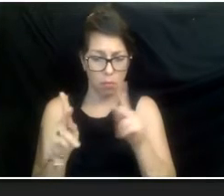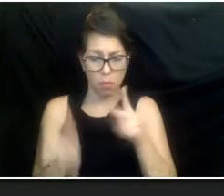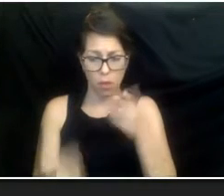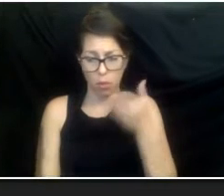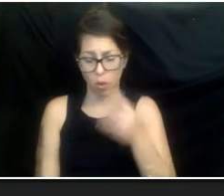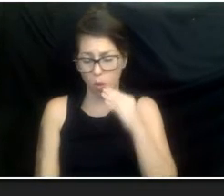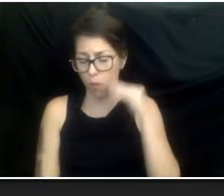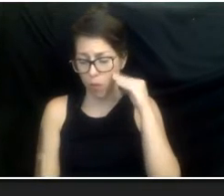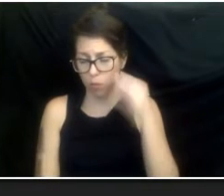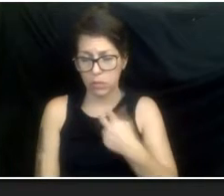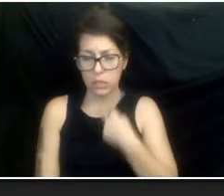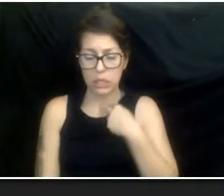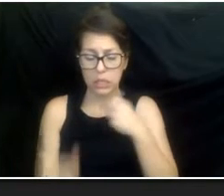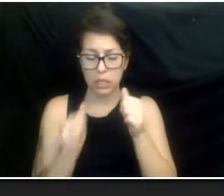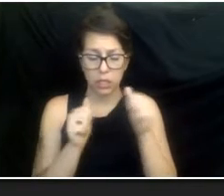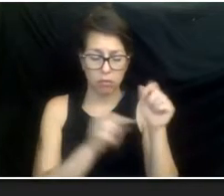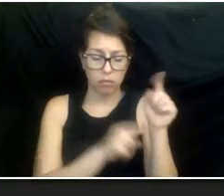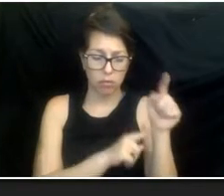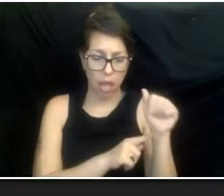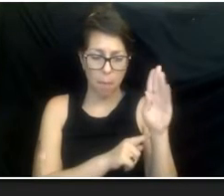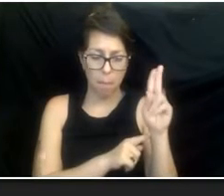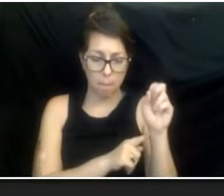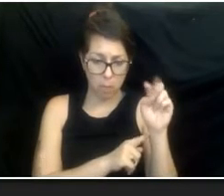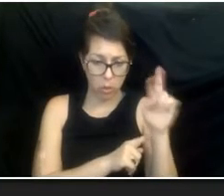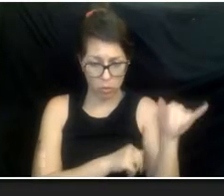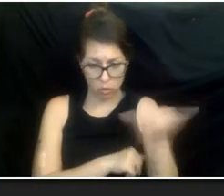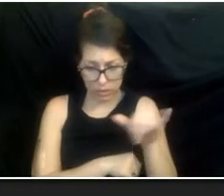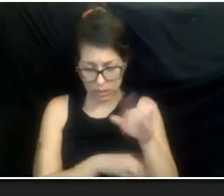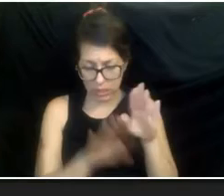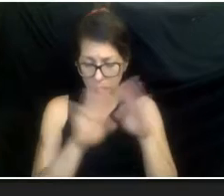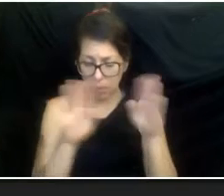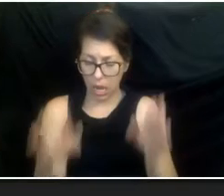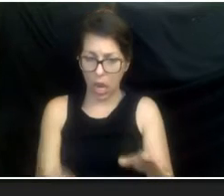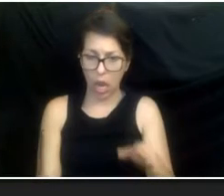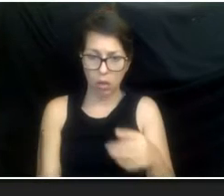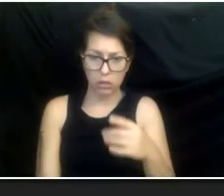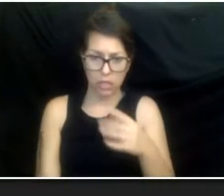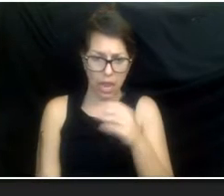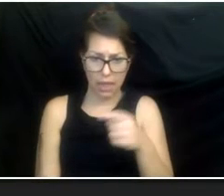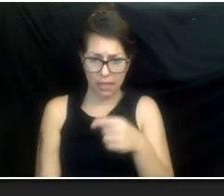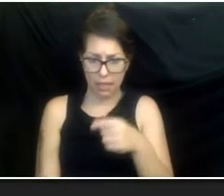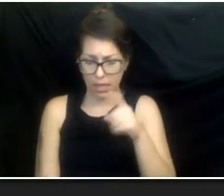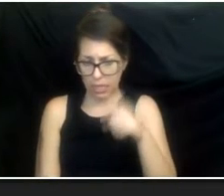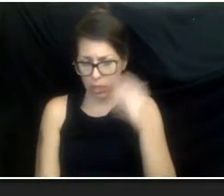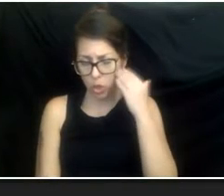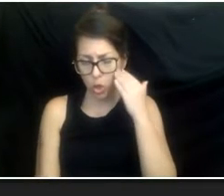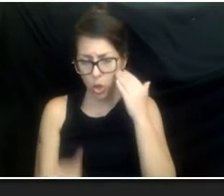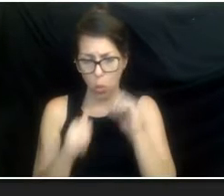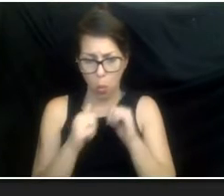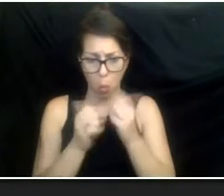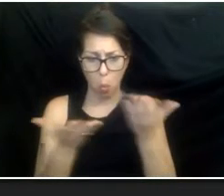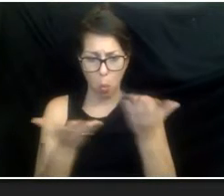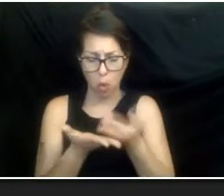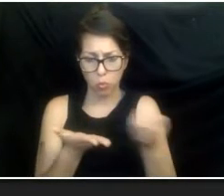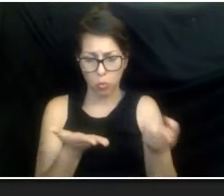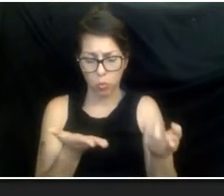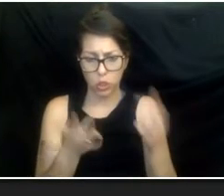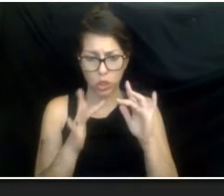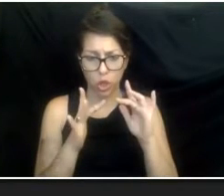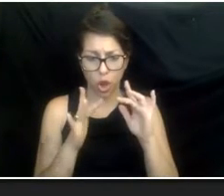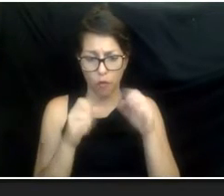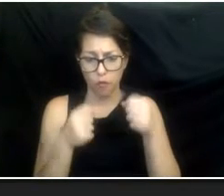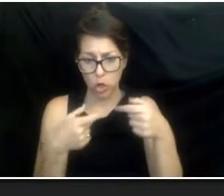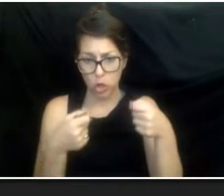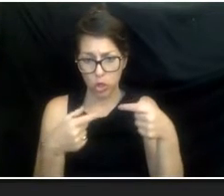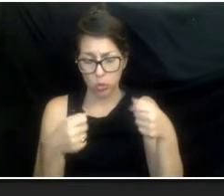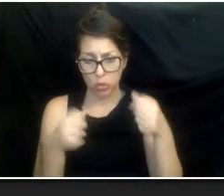languages because there are some people who might go to Family Court and then not know what to do or who to call uh